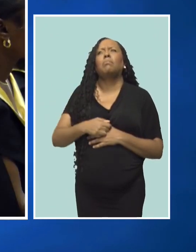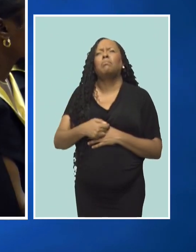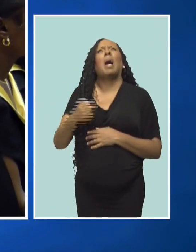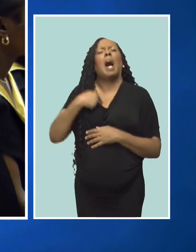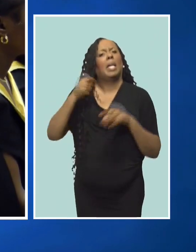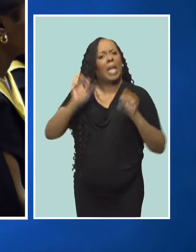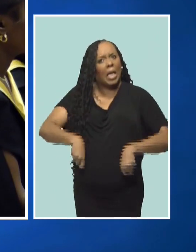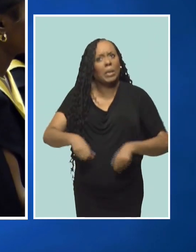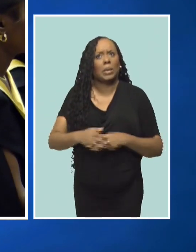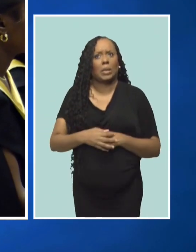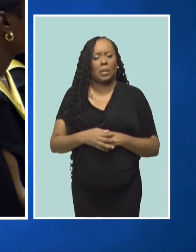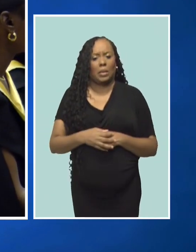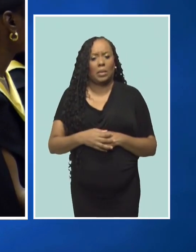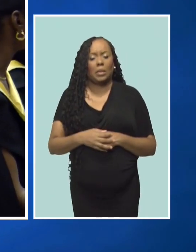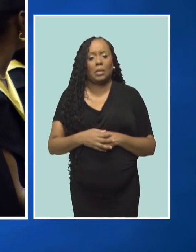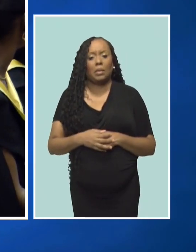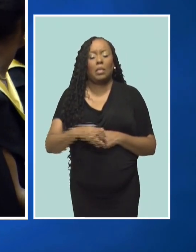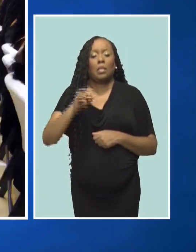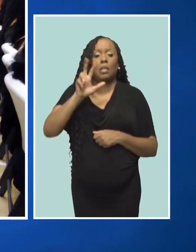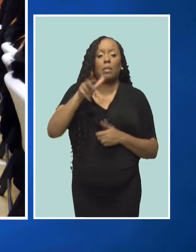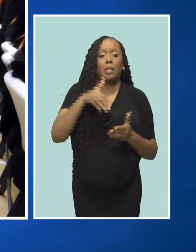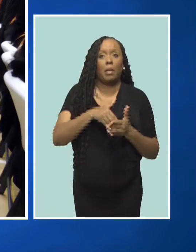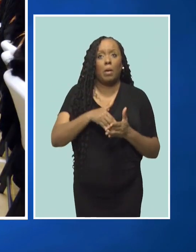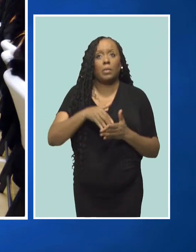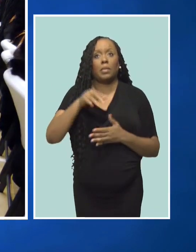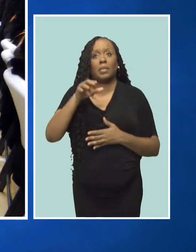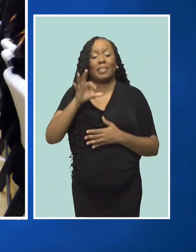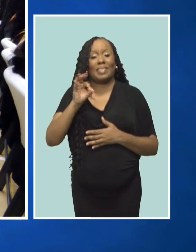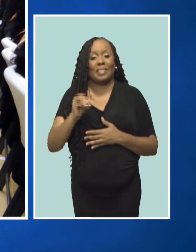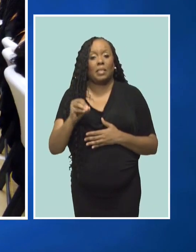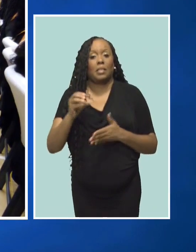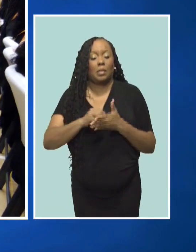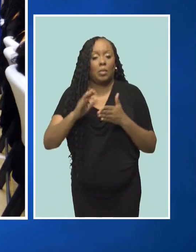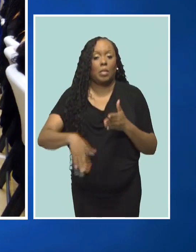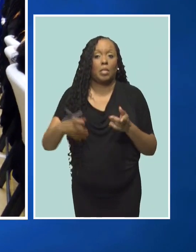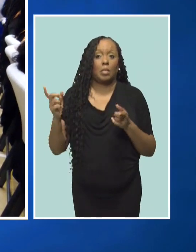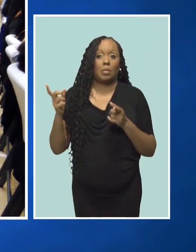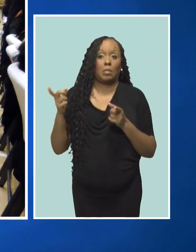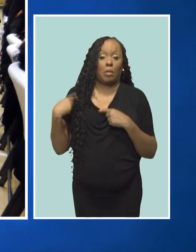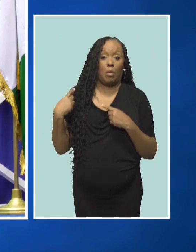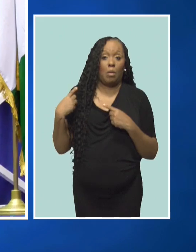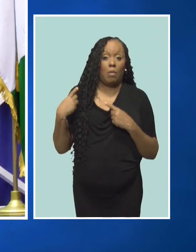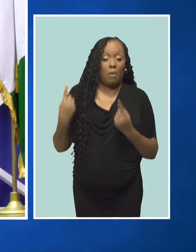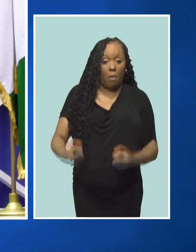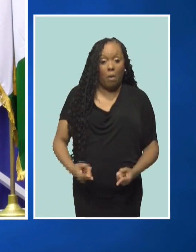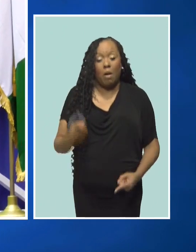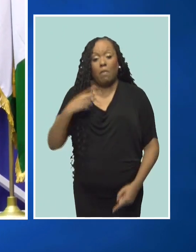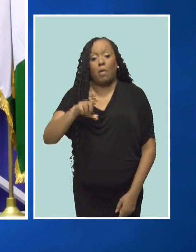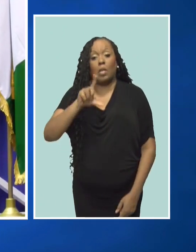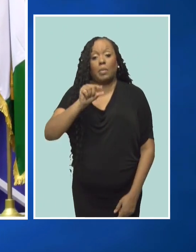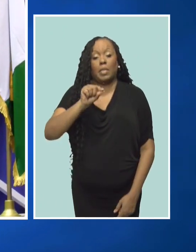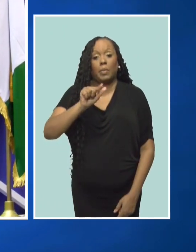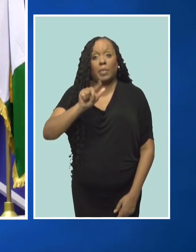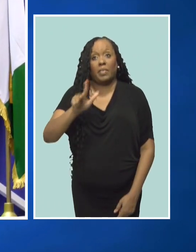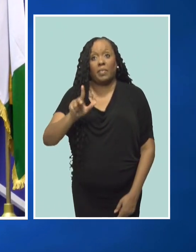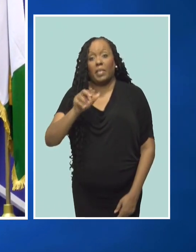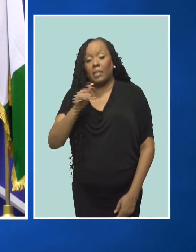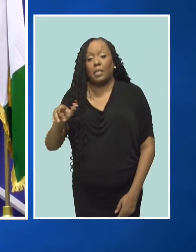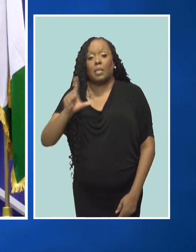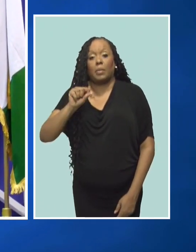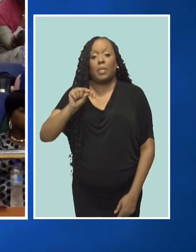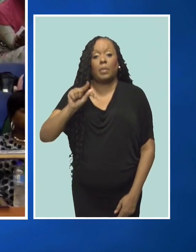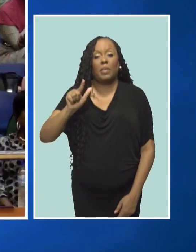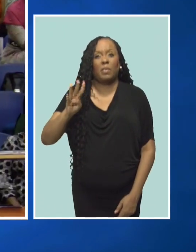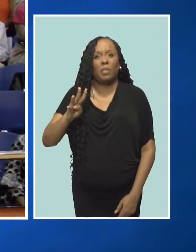The BCC saw an enrollment of 3,019 students for the year of 2023 to 2024, which is a